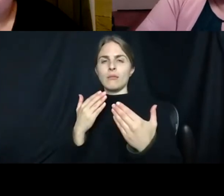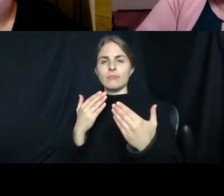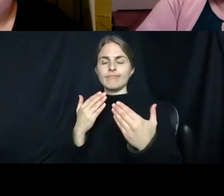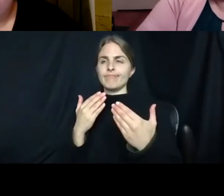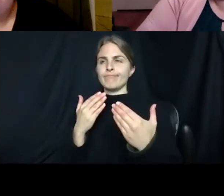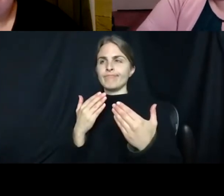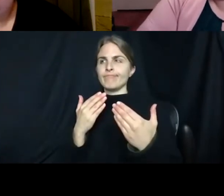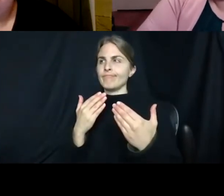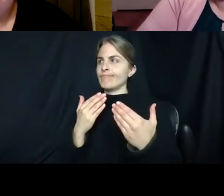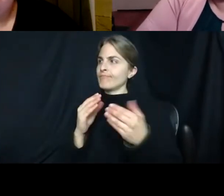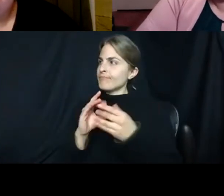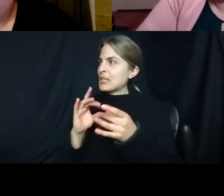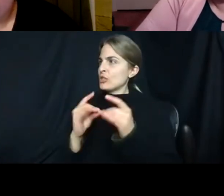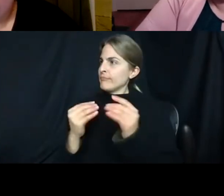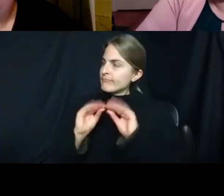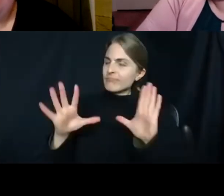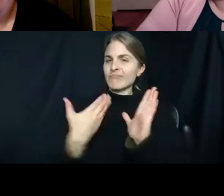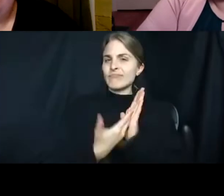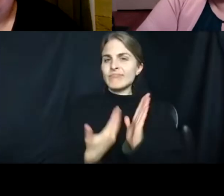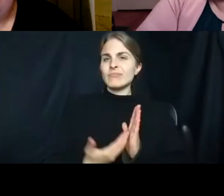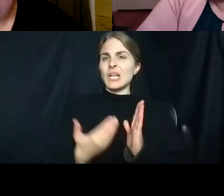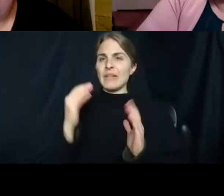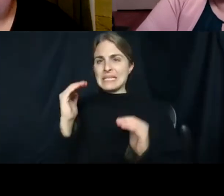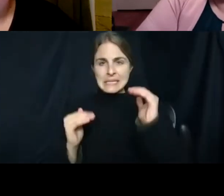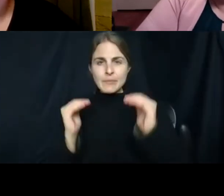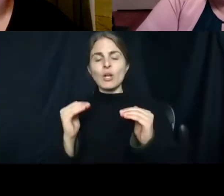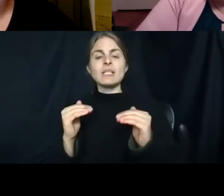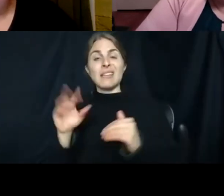about that 60% statistic a whole lot,